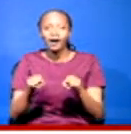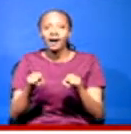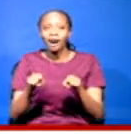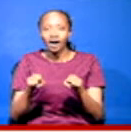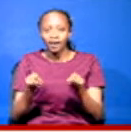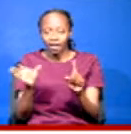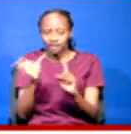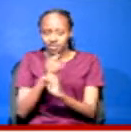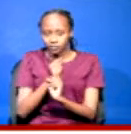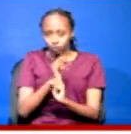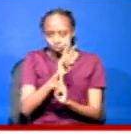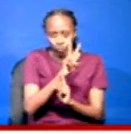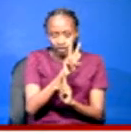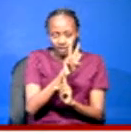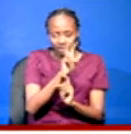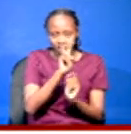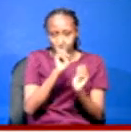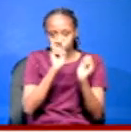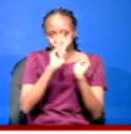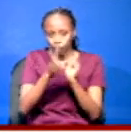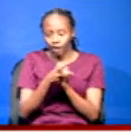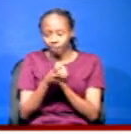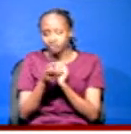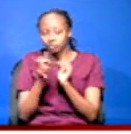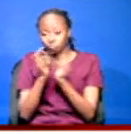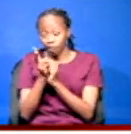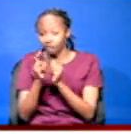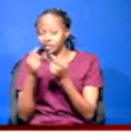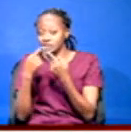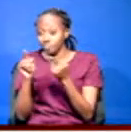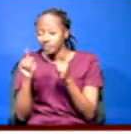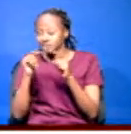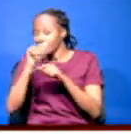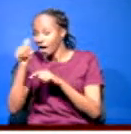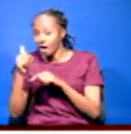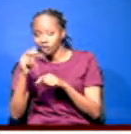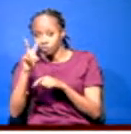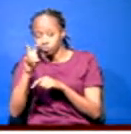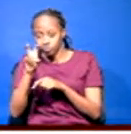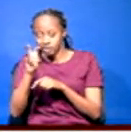to 2030, and which elaborates the long-term policy